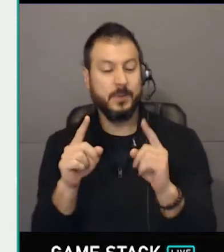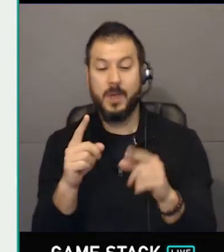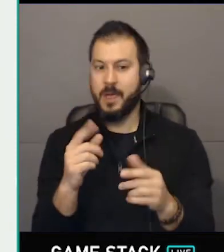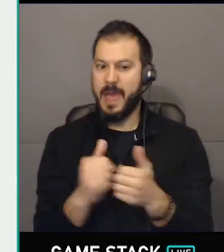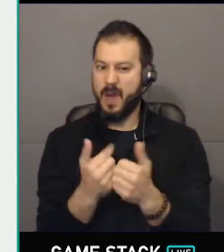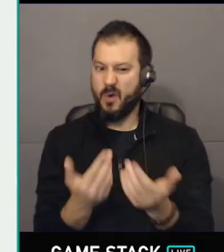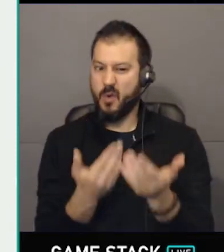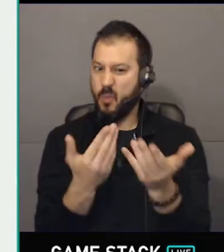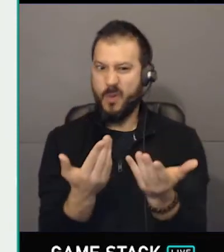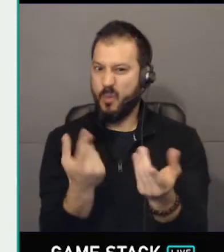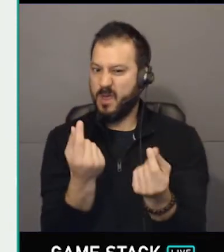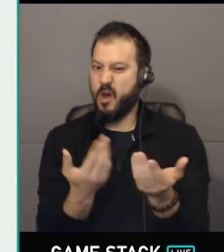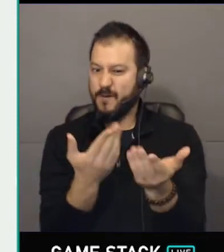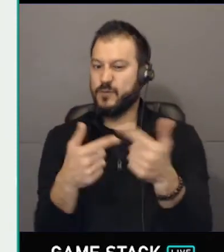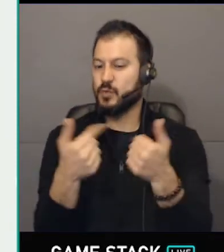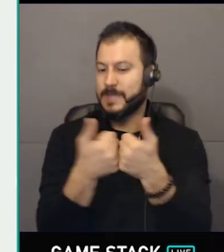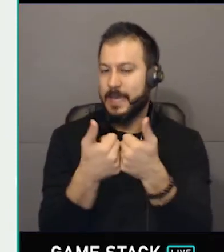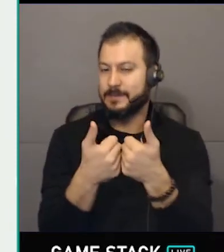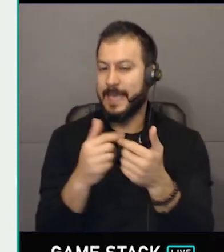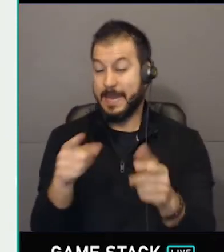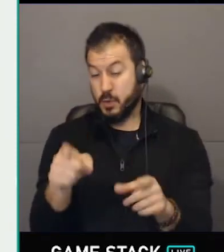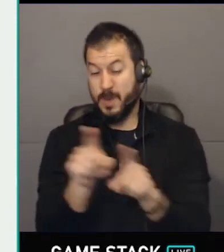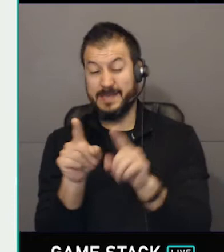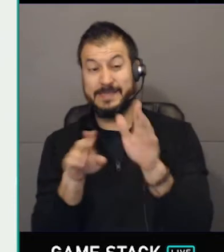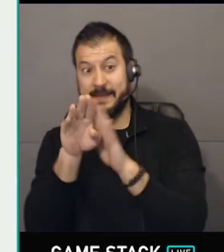how you as a developer should think about it.